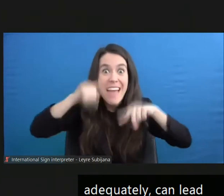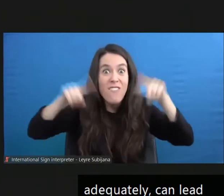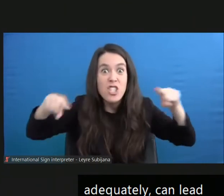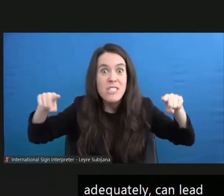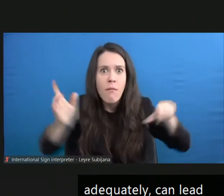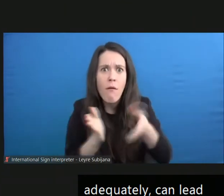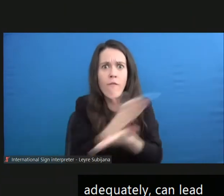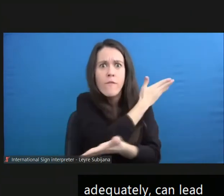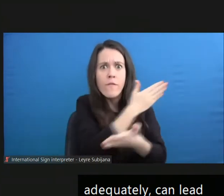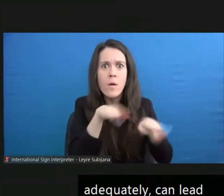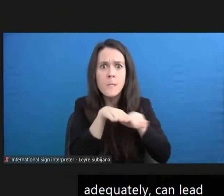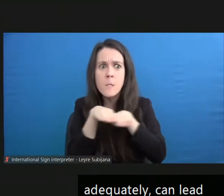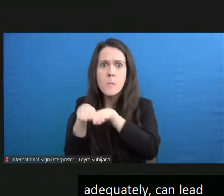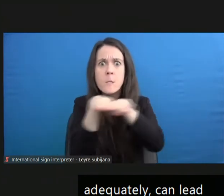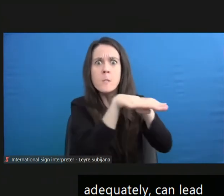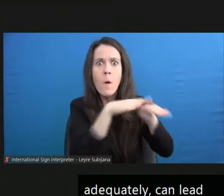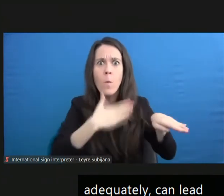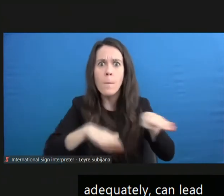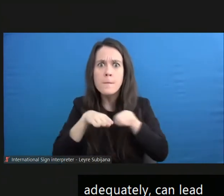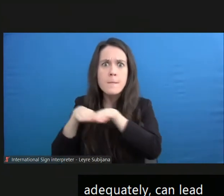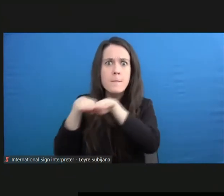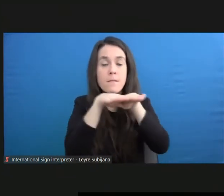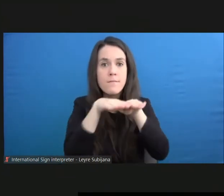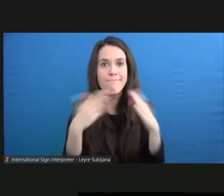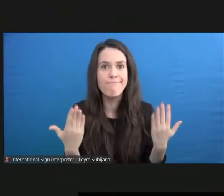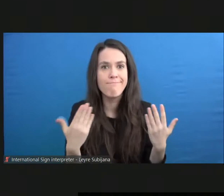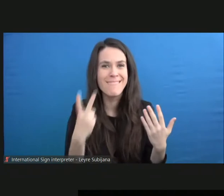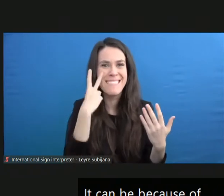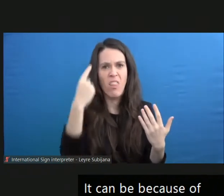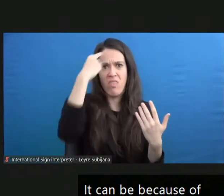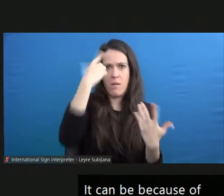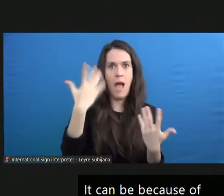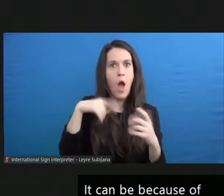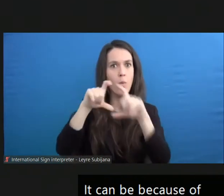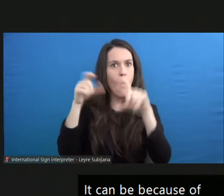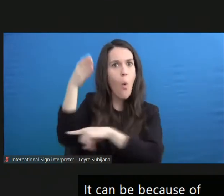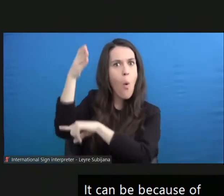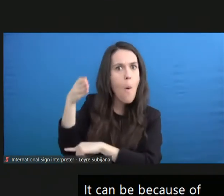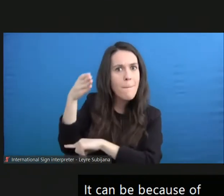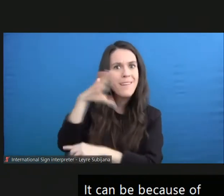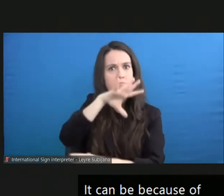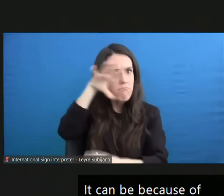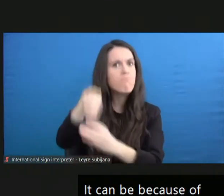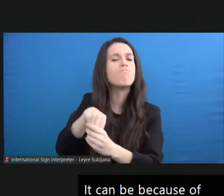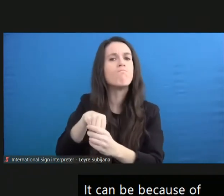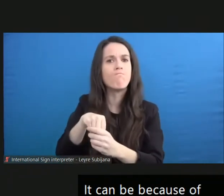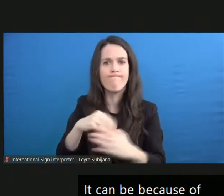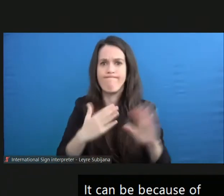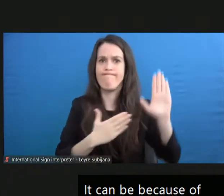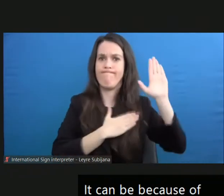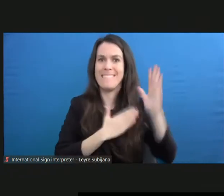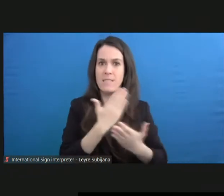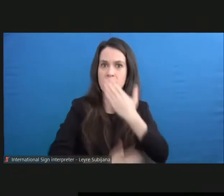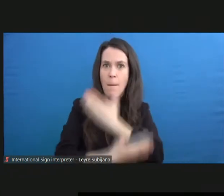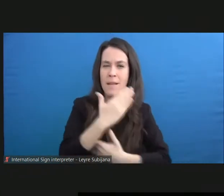in the shoes of a large company that is committed to disability inclusion, that is a member of the ILO Global Business and Disability Network, that committed to disability